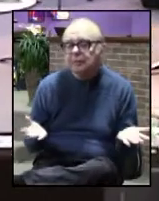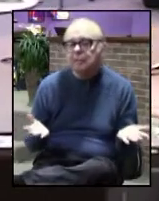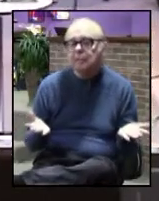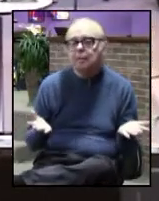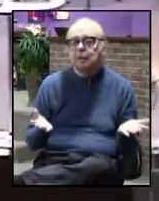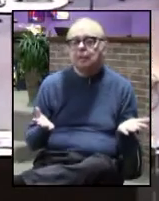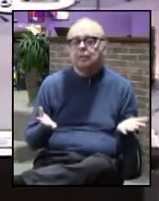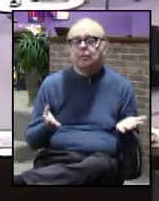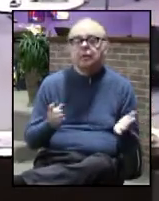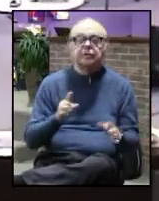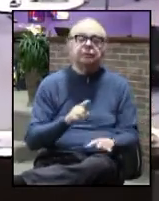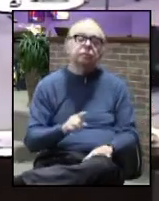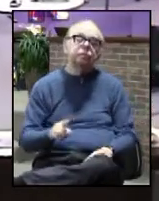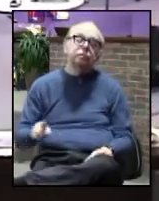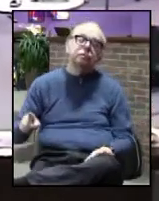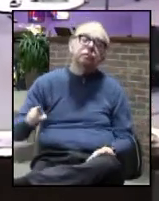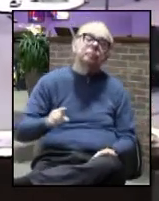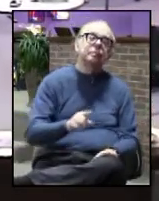It just drifts.